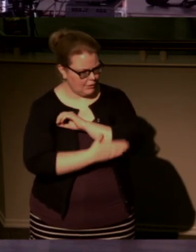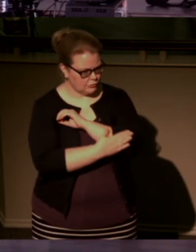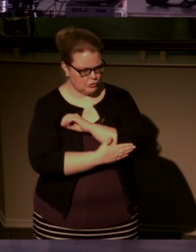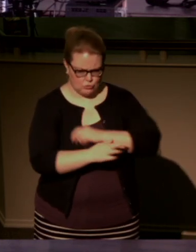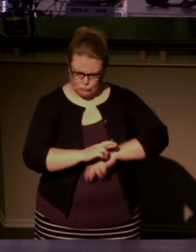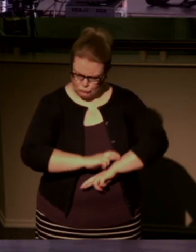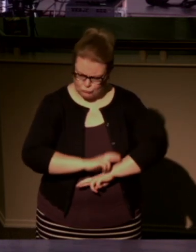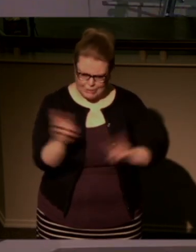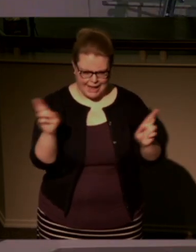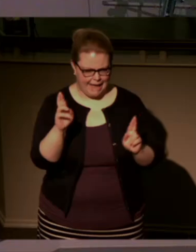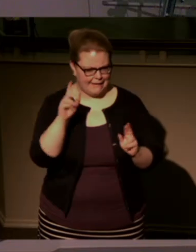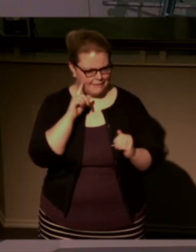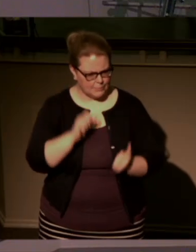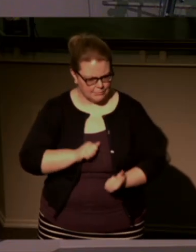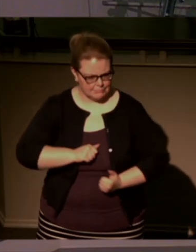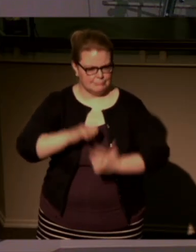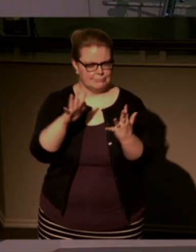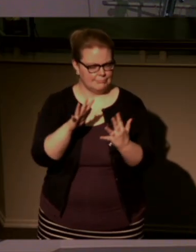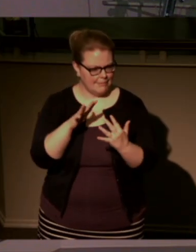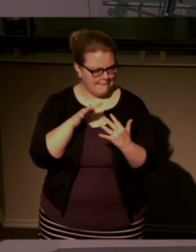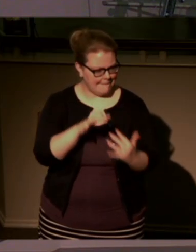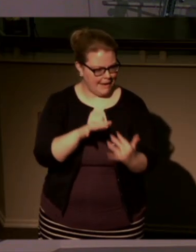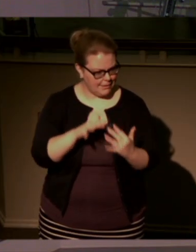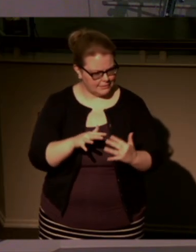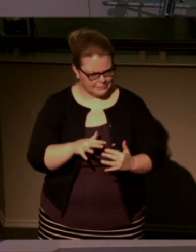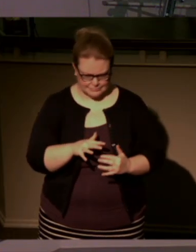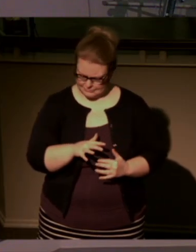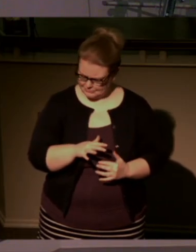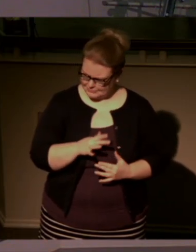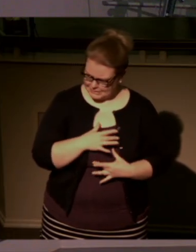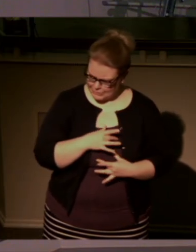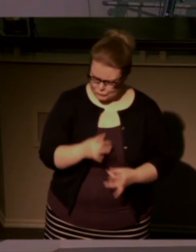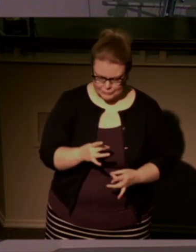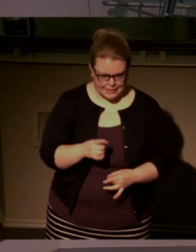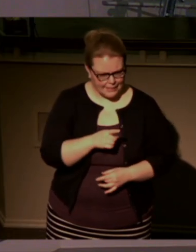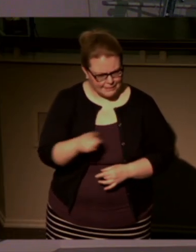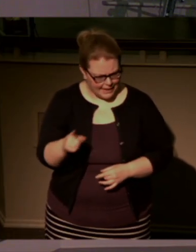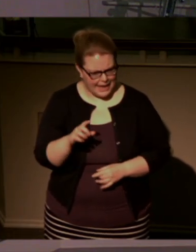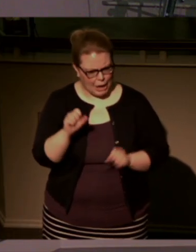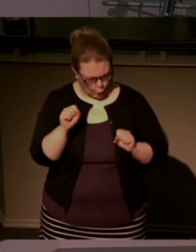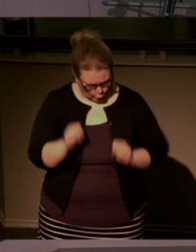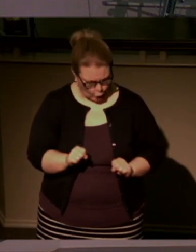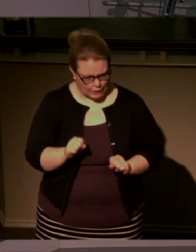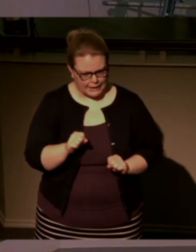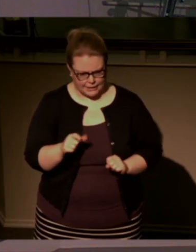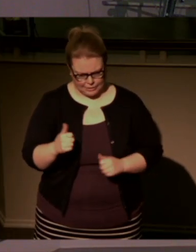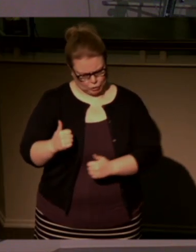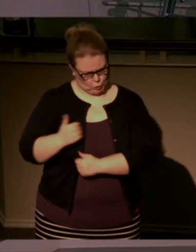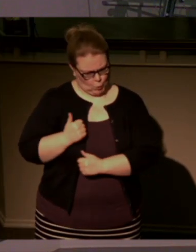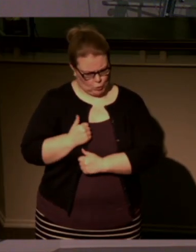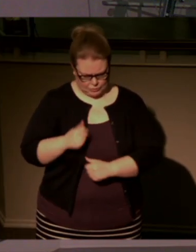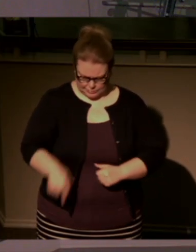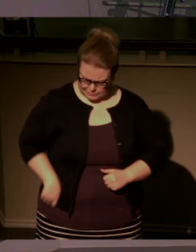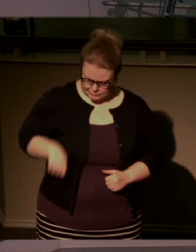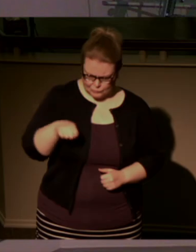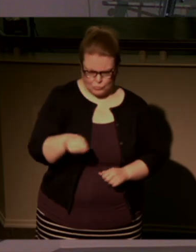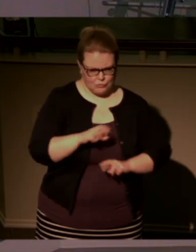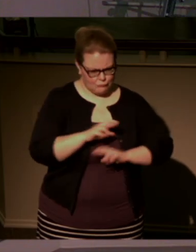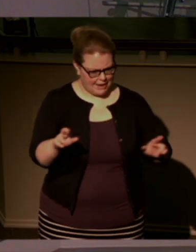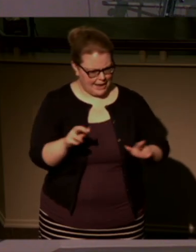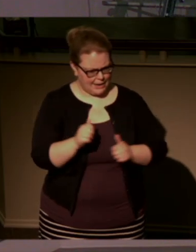for battle. You catch that? They're armed and ready. The men are soldiered and